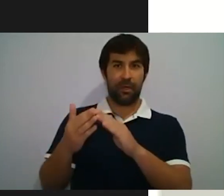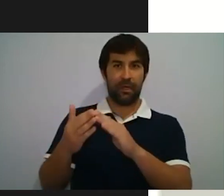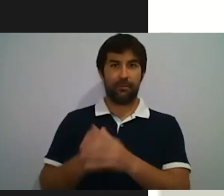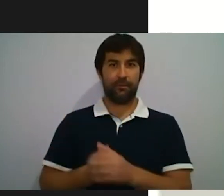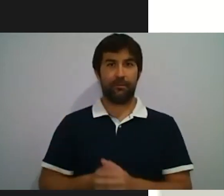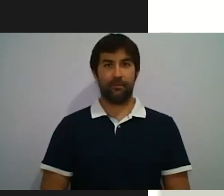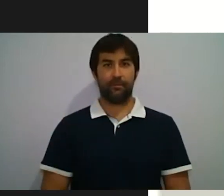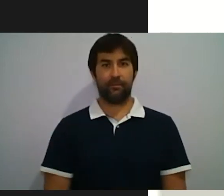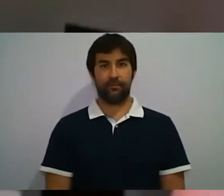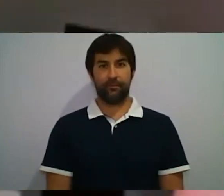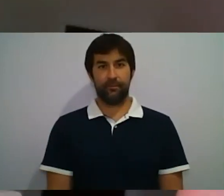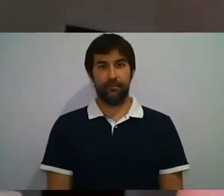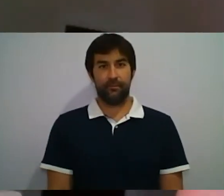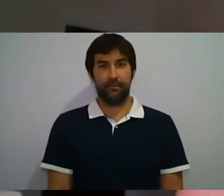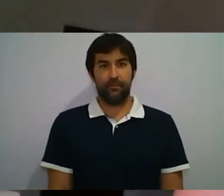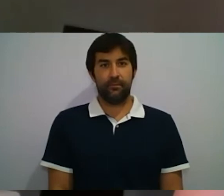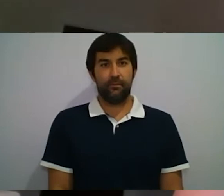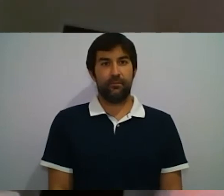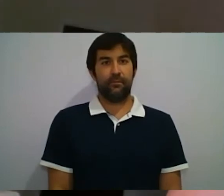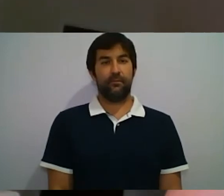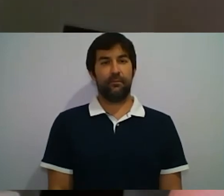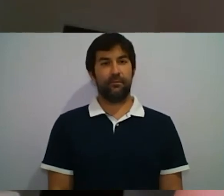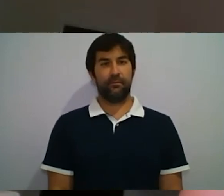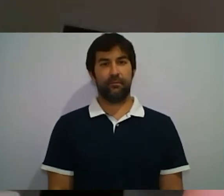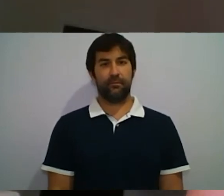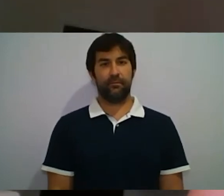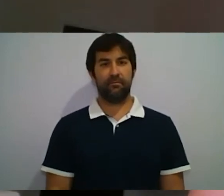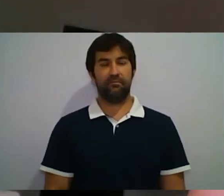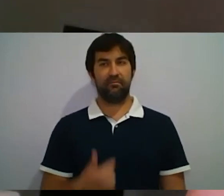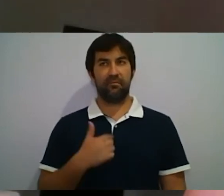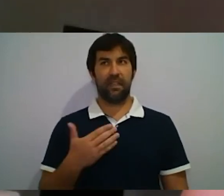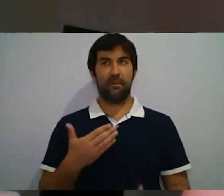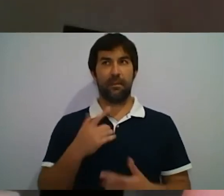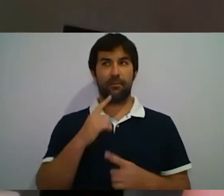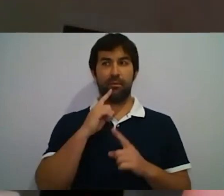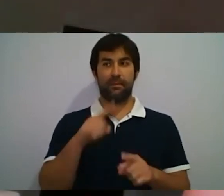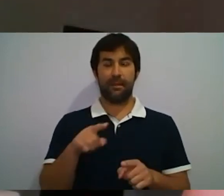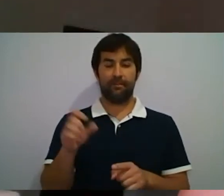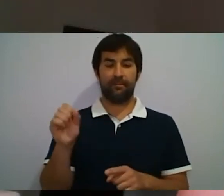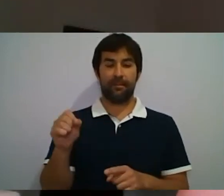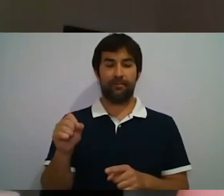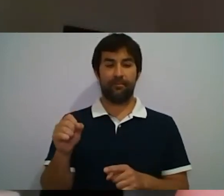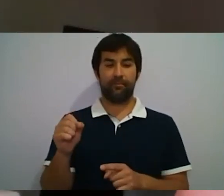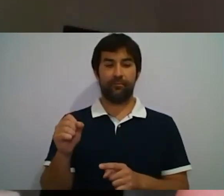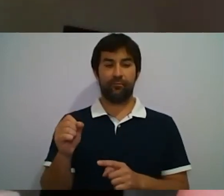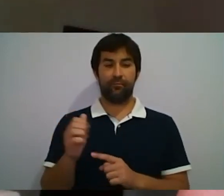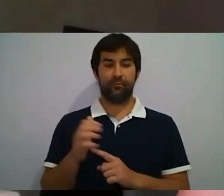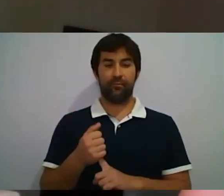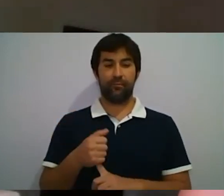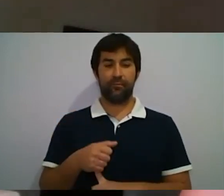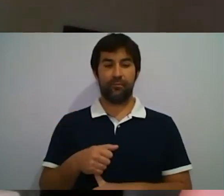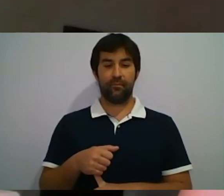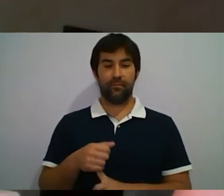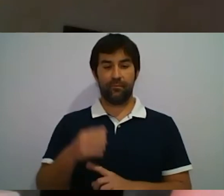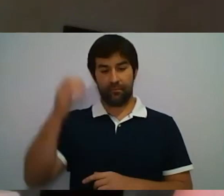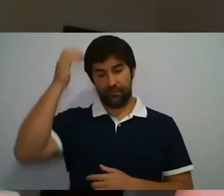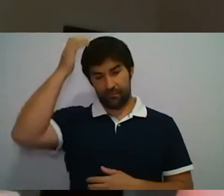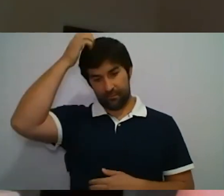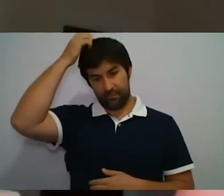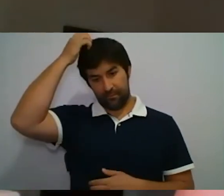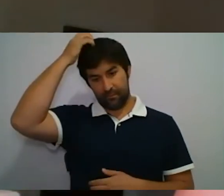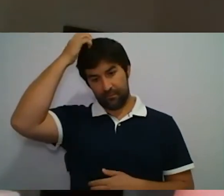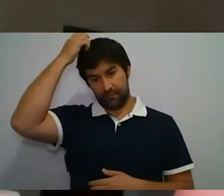There's other considerations. If there's a lot of transit traffic or emergency vehicle traffic on these streets, you know, that's not a very